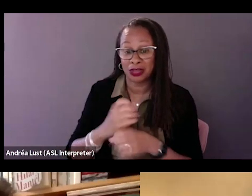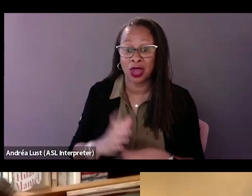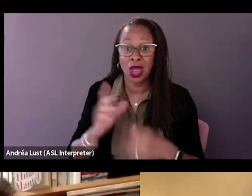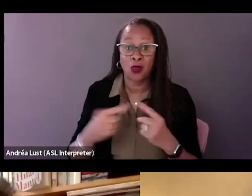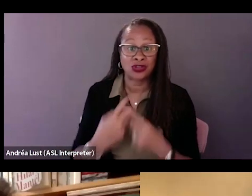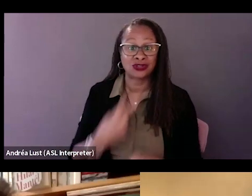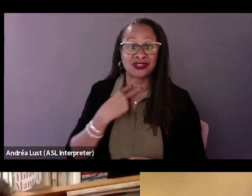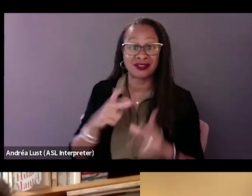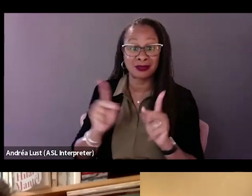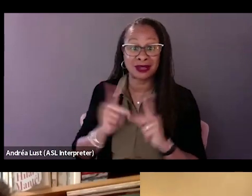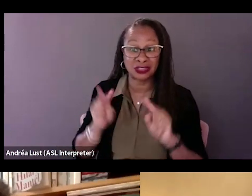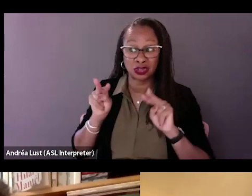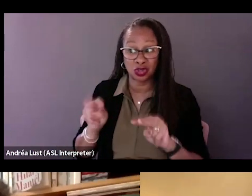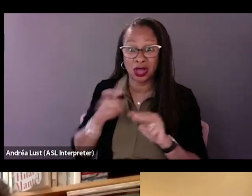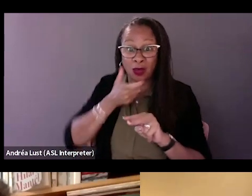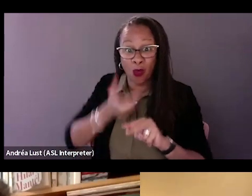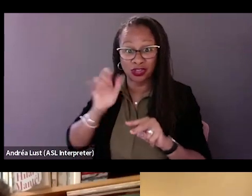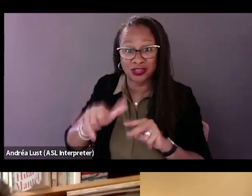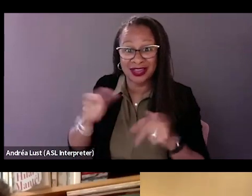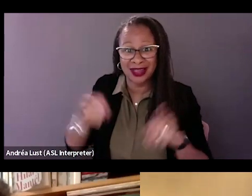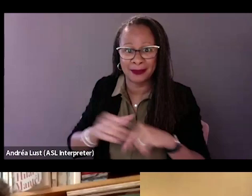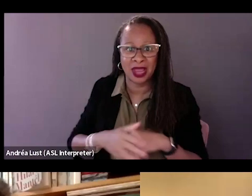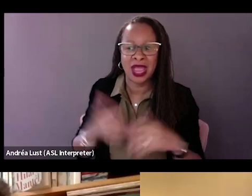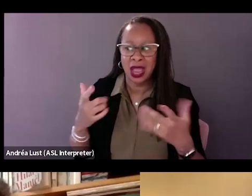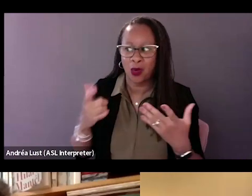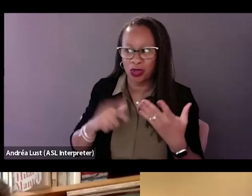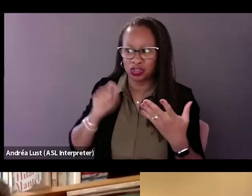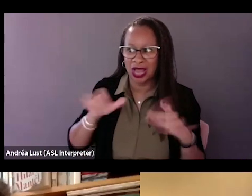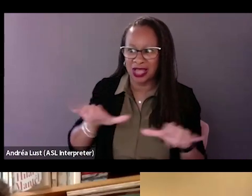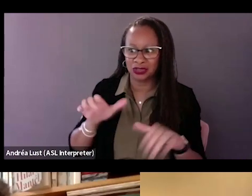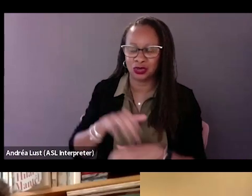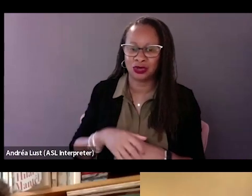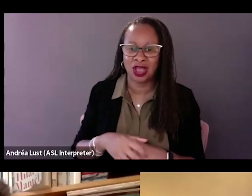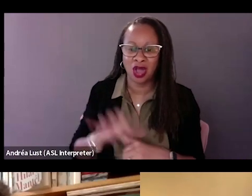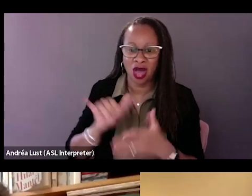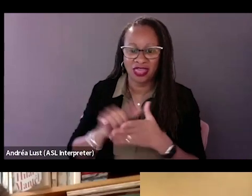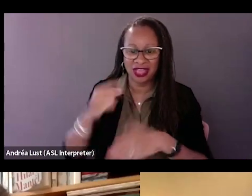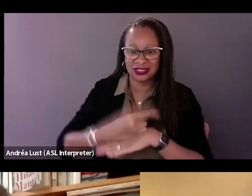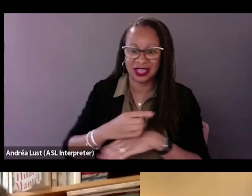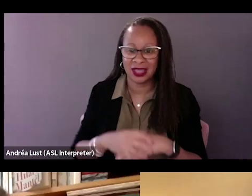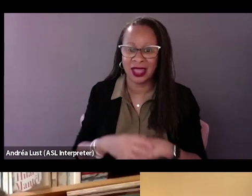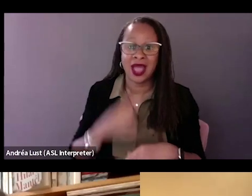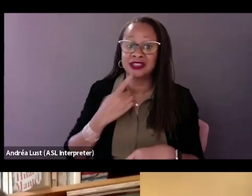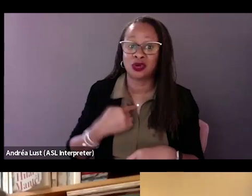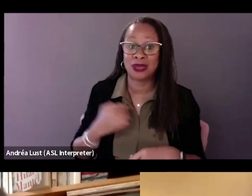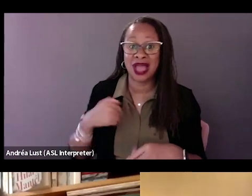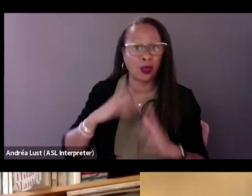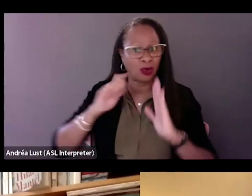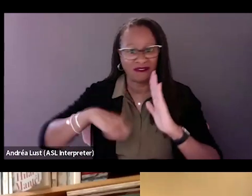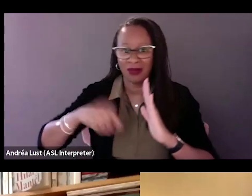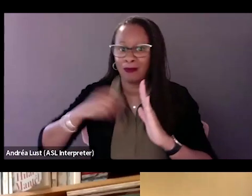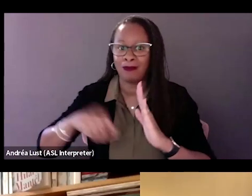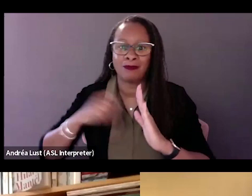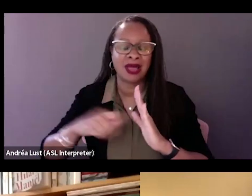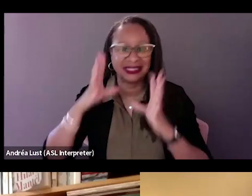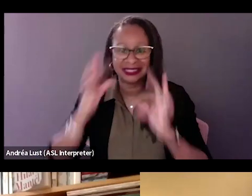in these places, you wonder what is the right thing to do. For example, on that day, told myself that I am going to shoot and decide